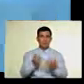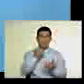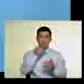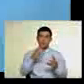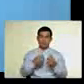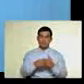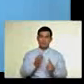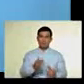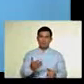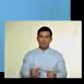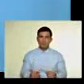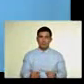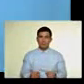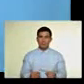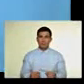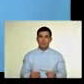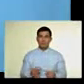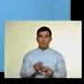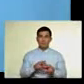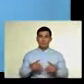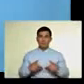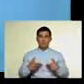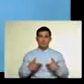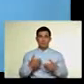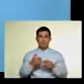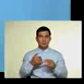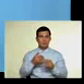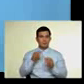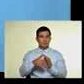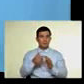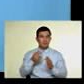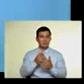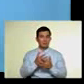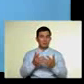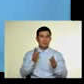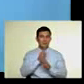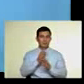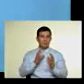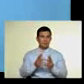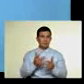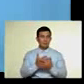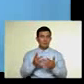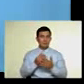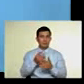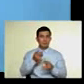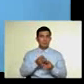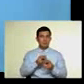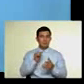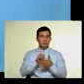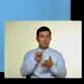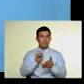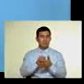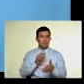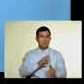kiradi. Bu foydali qazilmalar geografik xaritalarda turli belgilar bilan